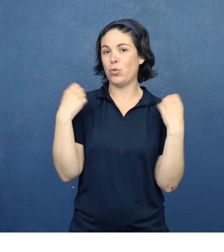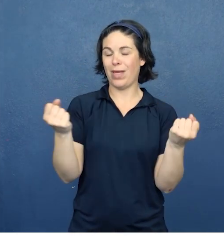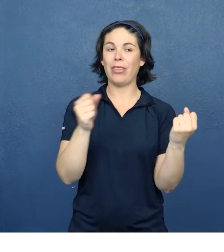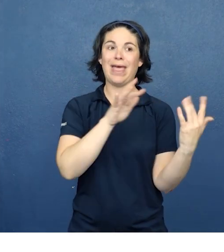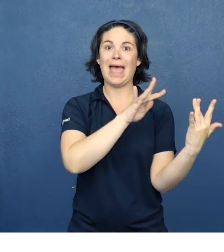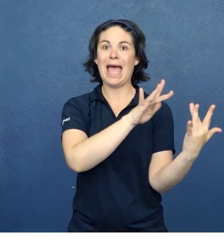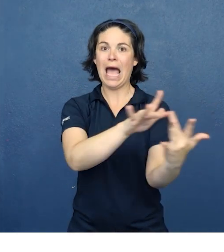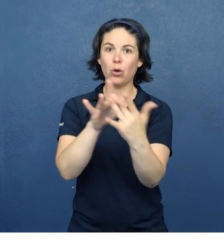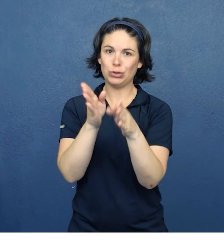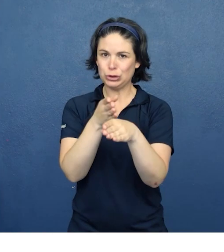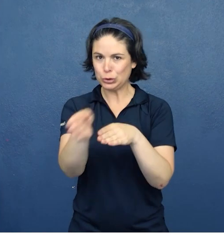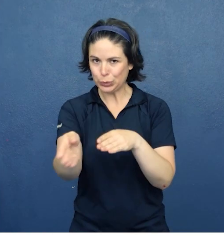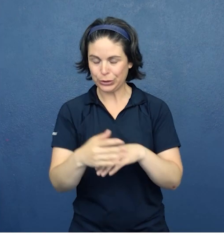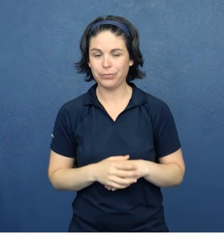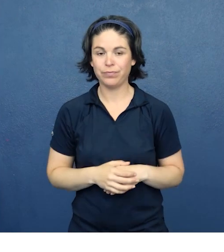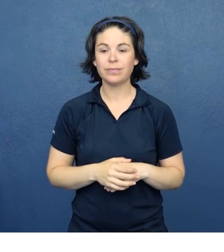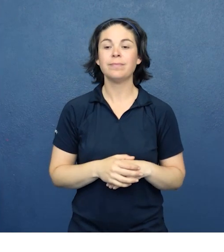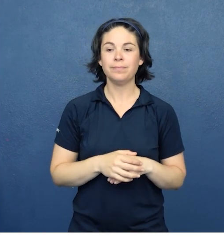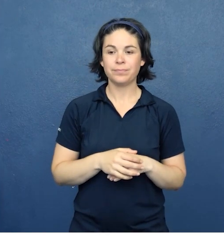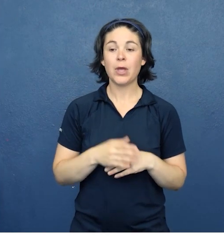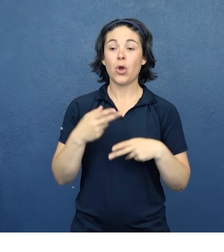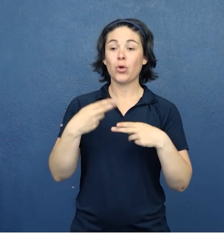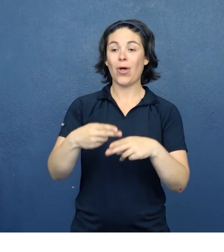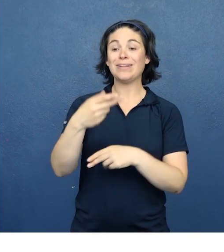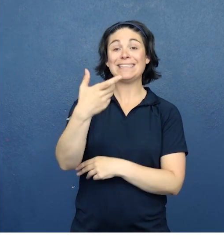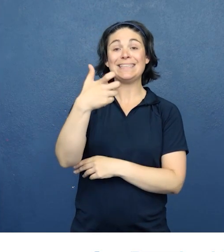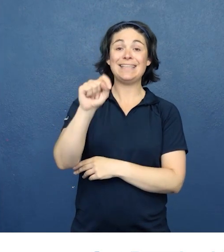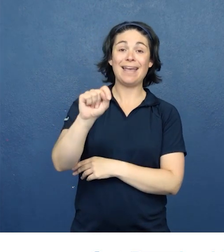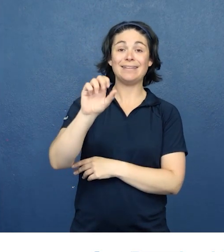career outreach event called Get Psyched.